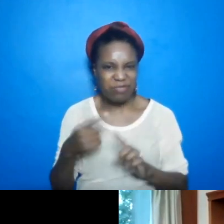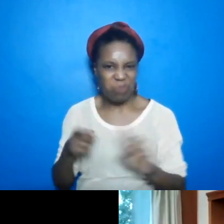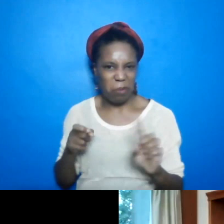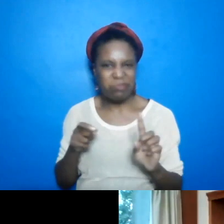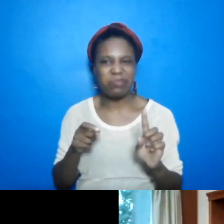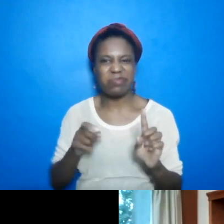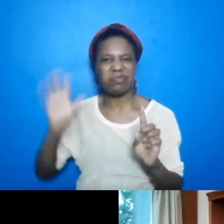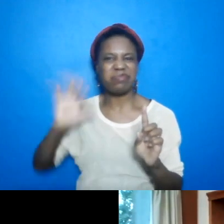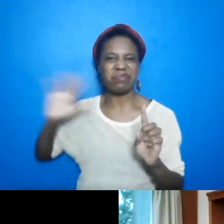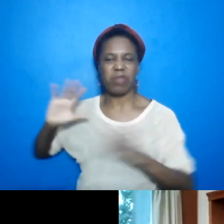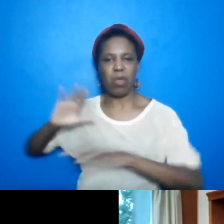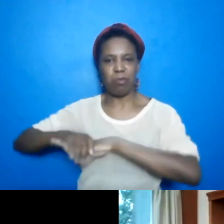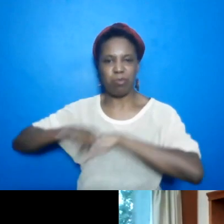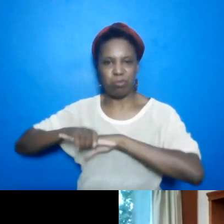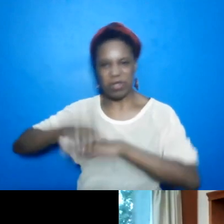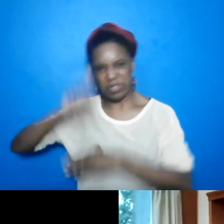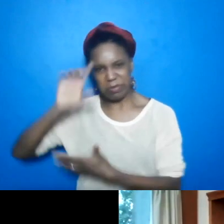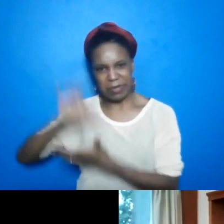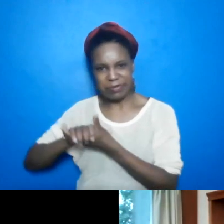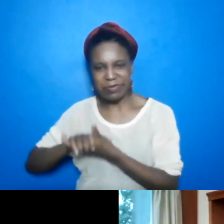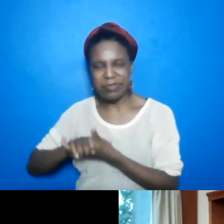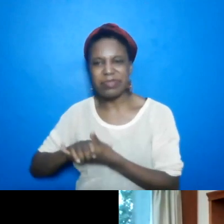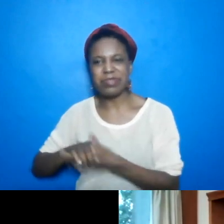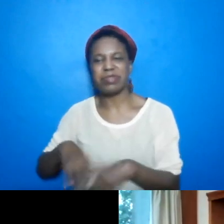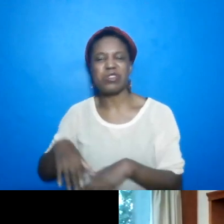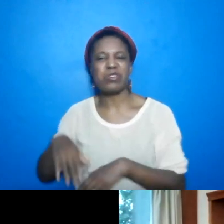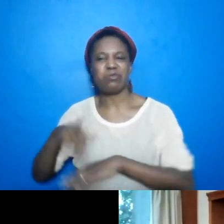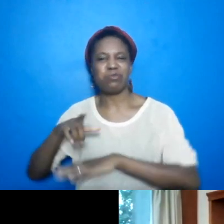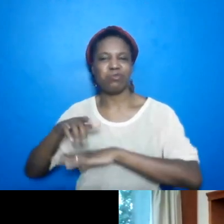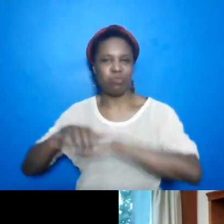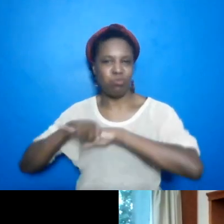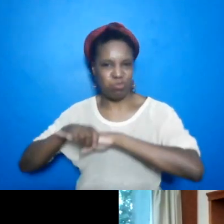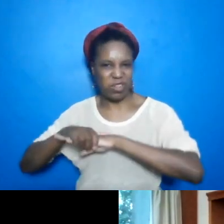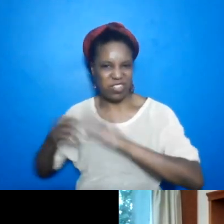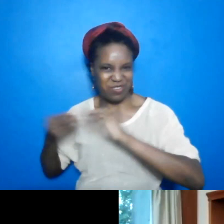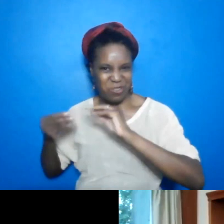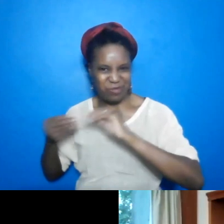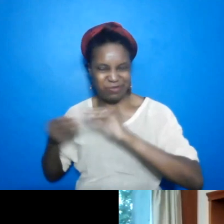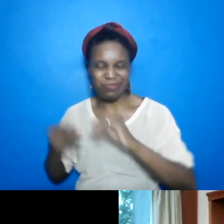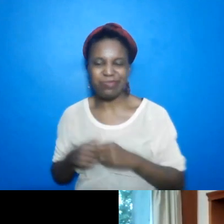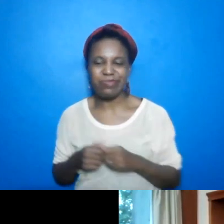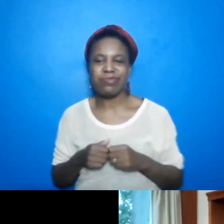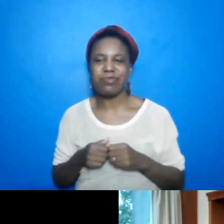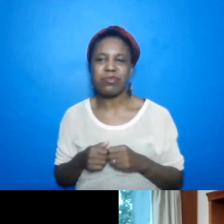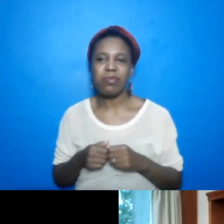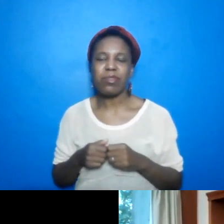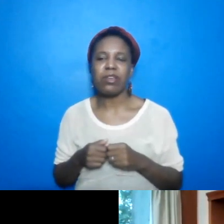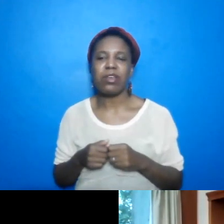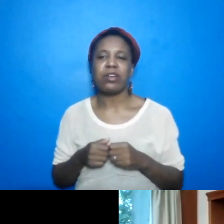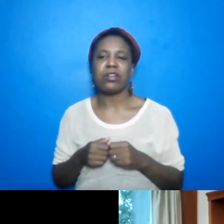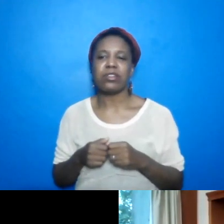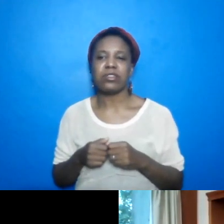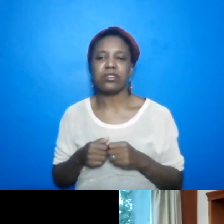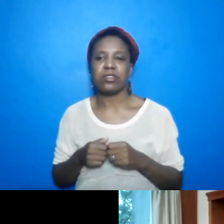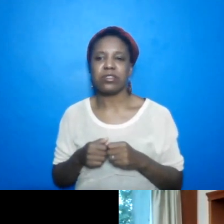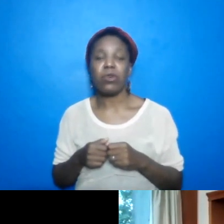So dealing with it one episode at a time is important to show care to the people who are directly